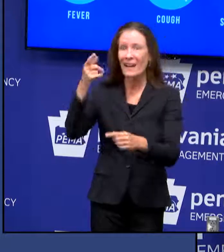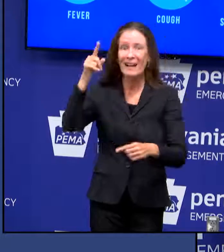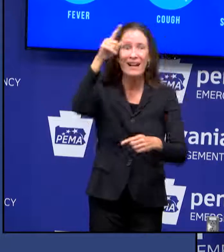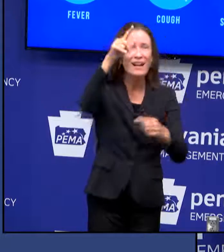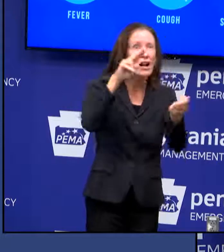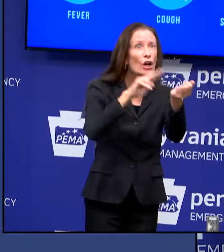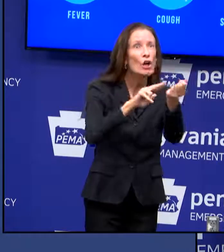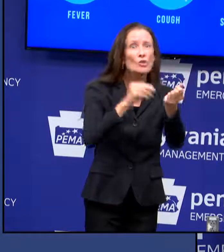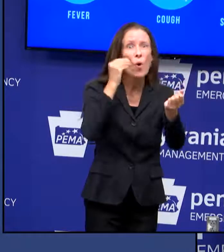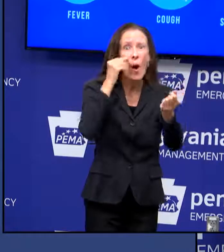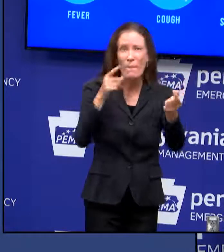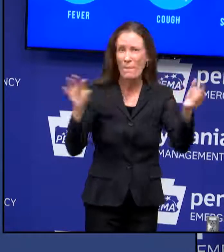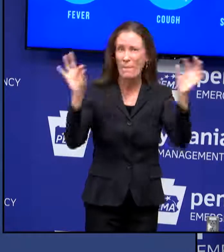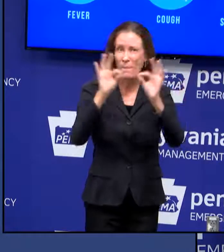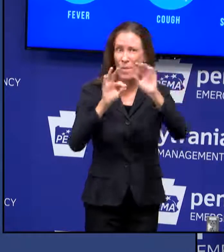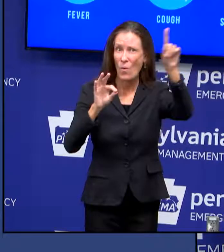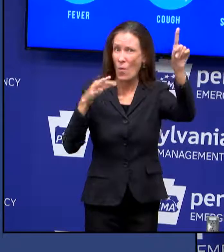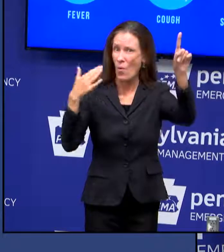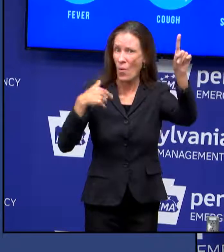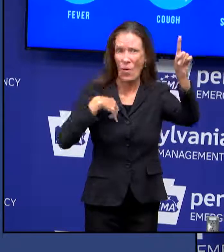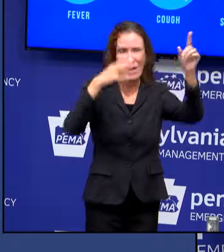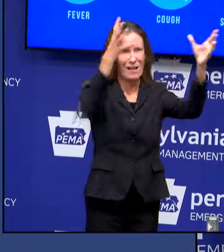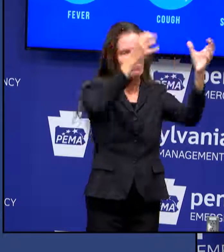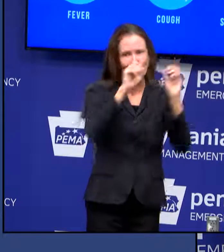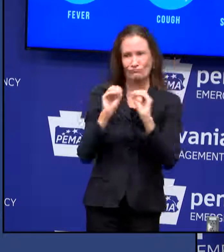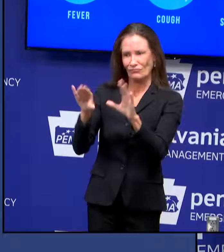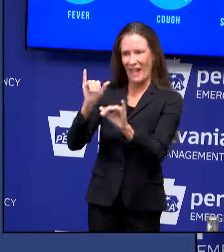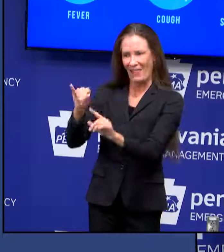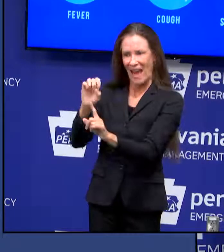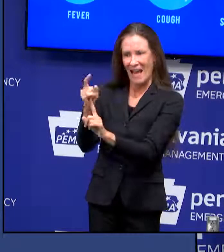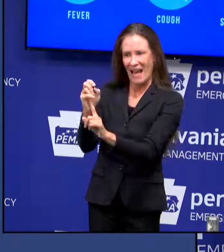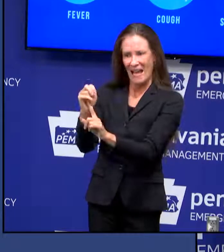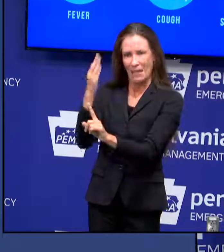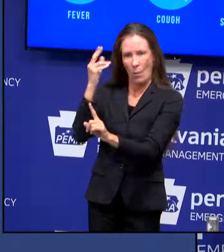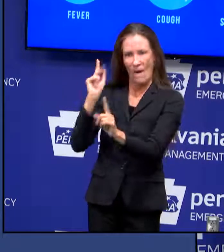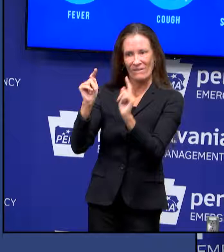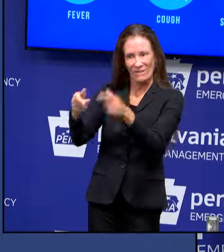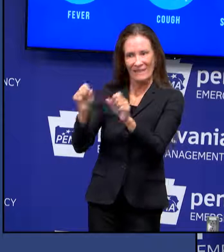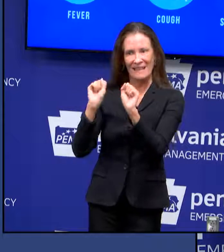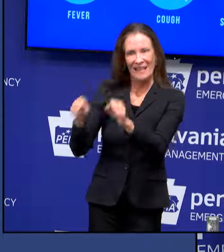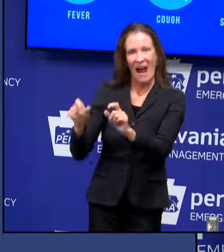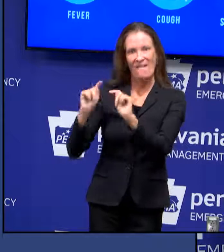that testing. We get it done in 24 to 40 hours, usually 24 hours.